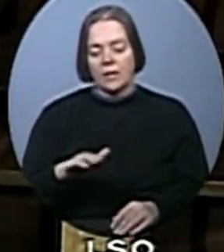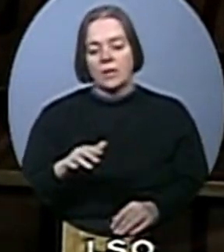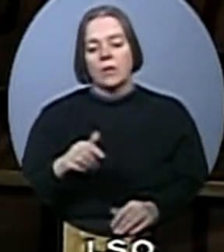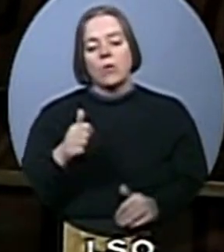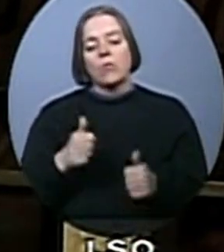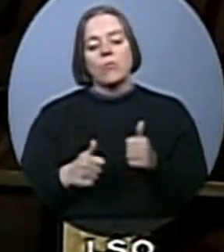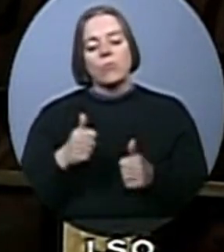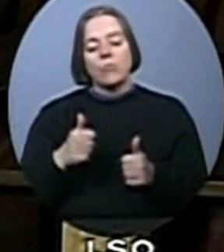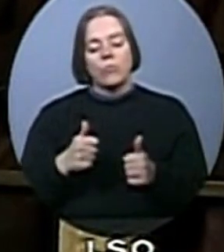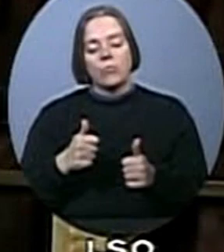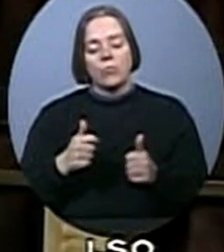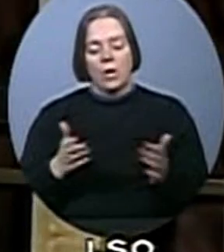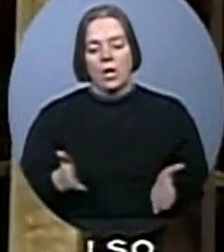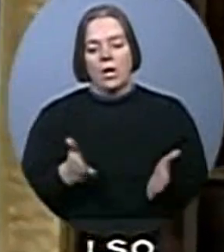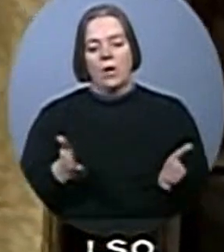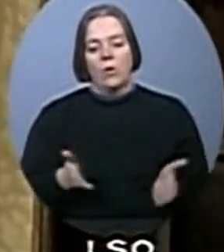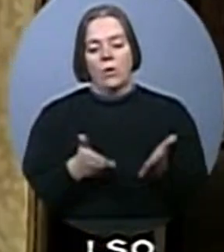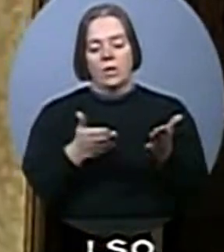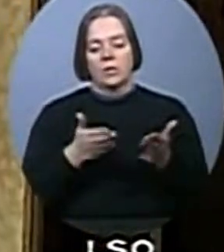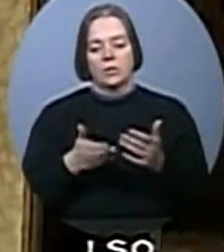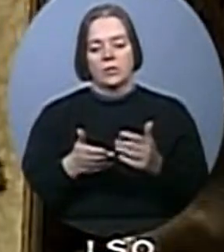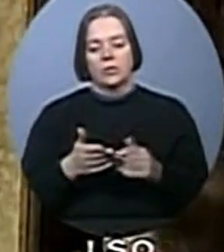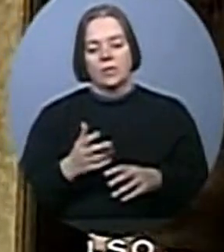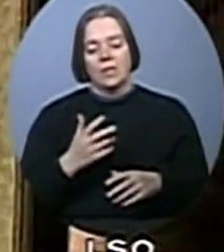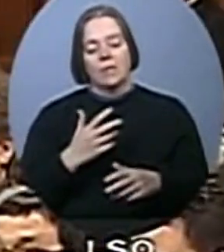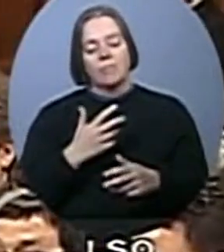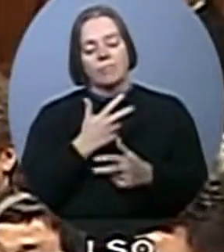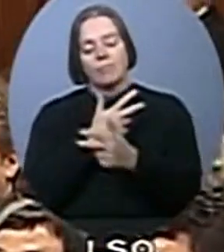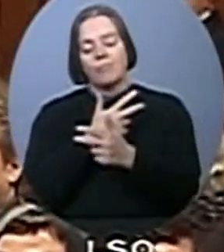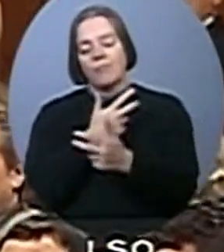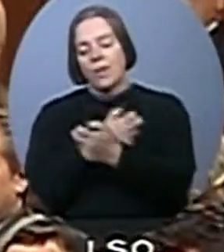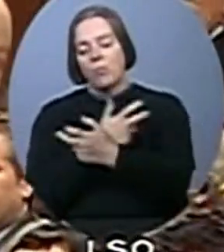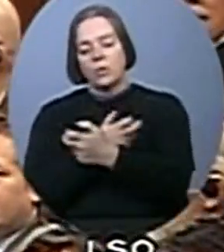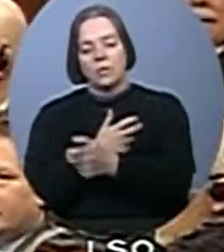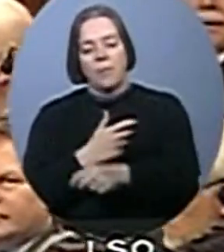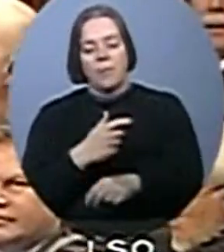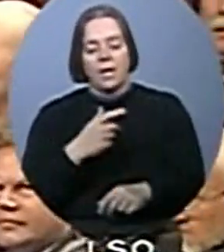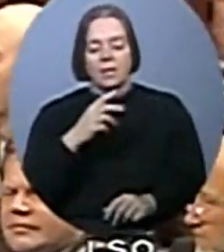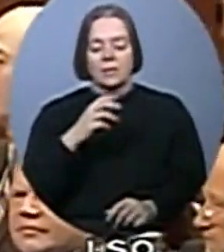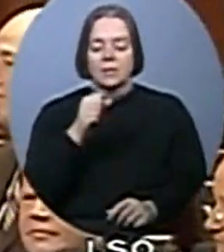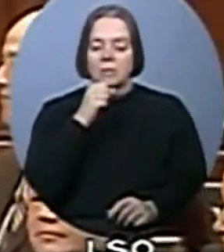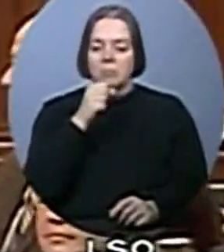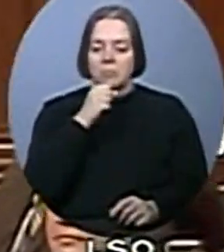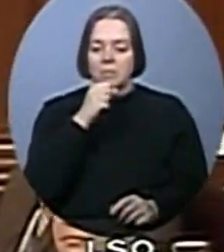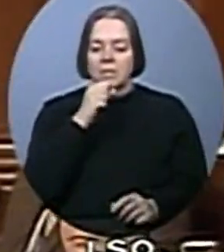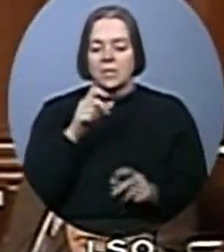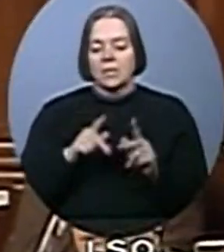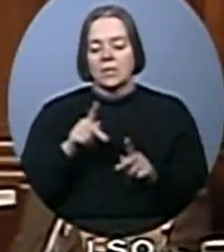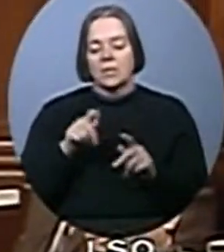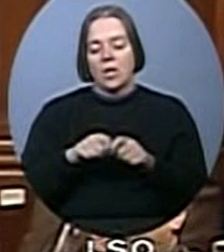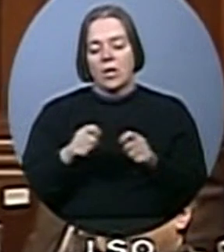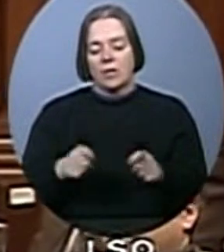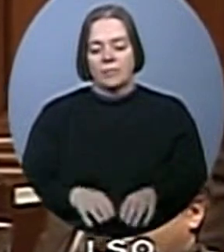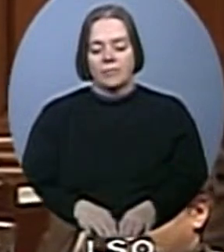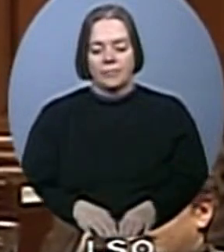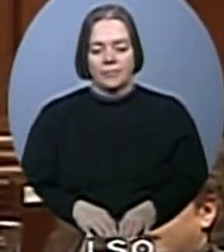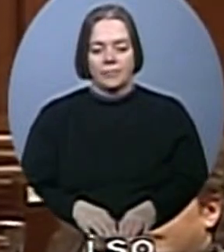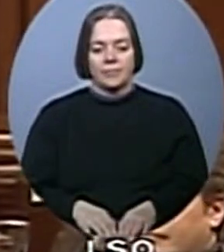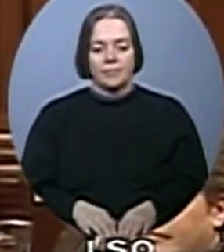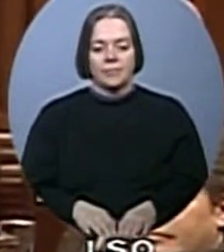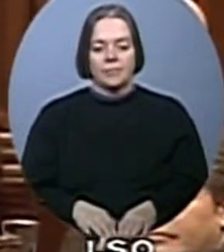landscape? Honourable Minister of Canadian Heritage, order.